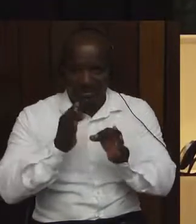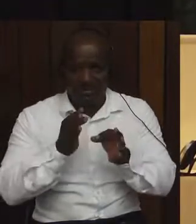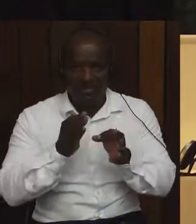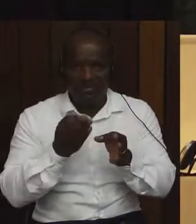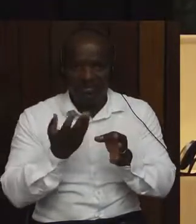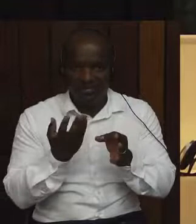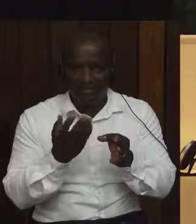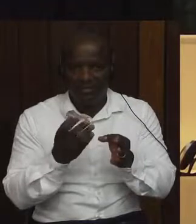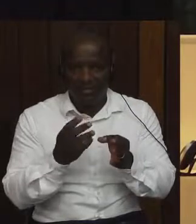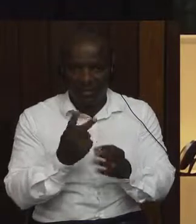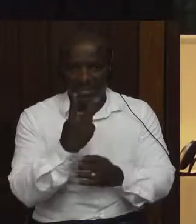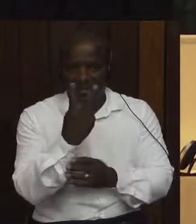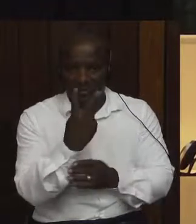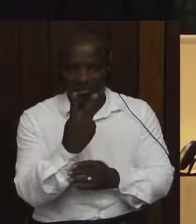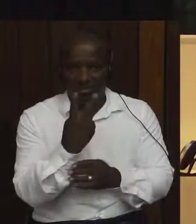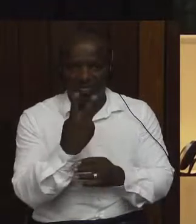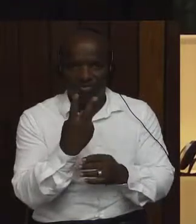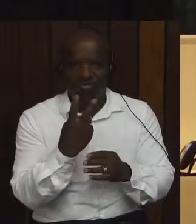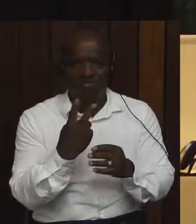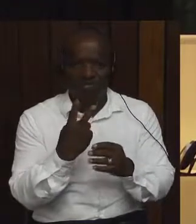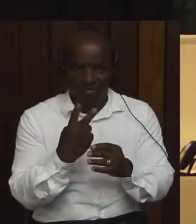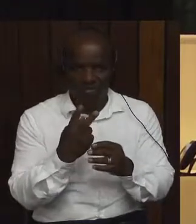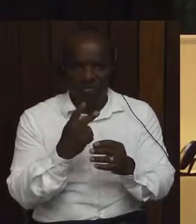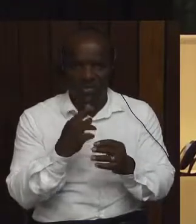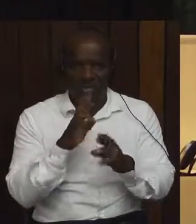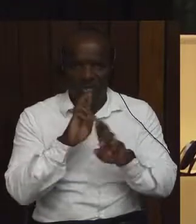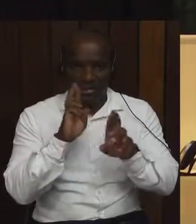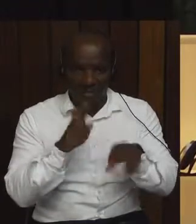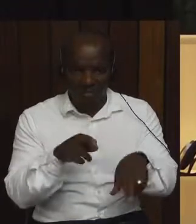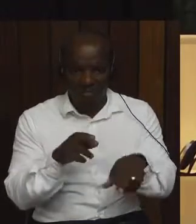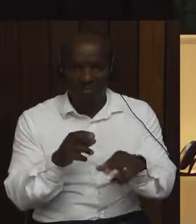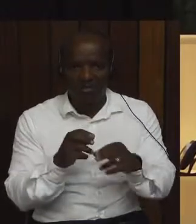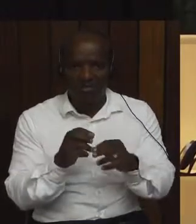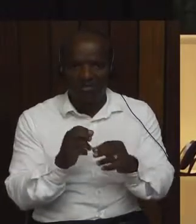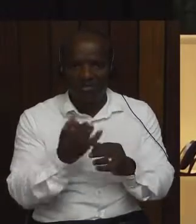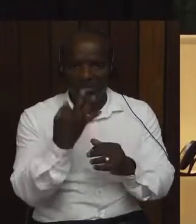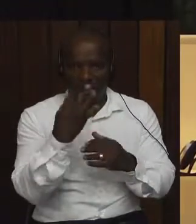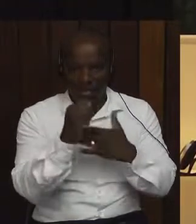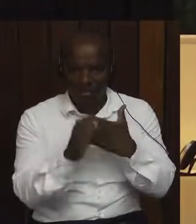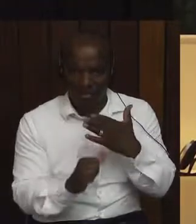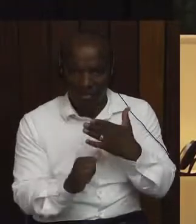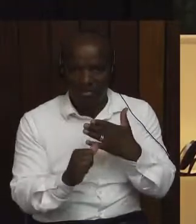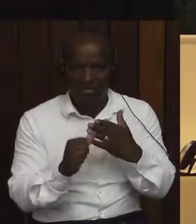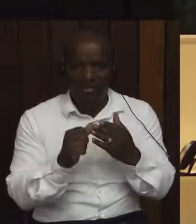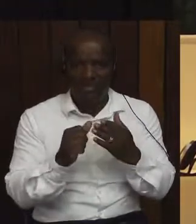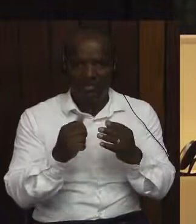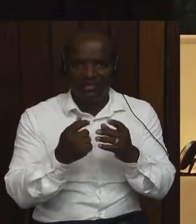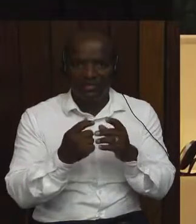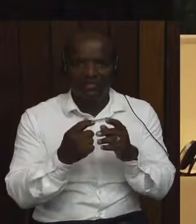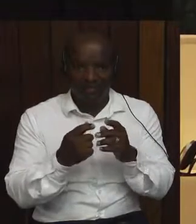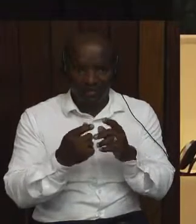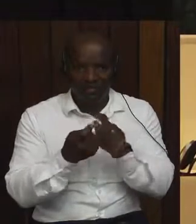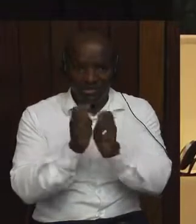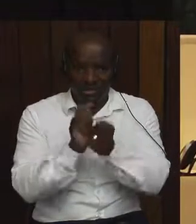two reports, the third quarter report of the department and the adjustment budget, so that we can